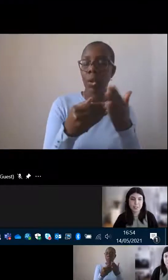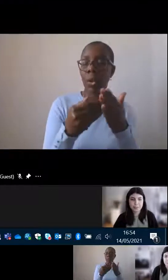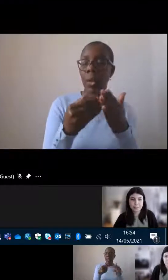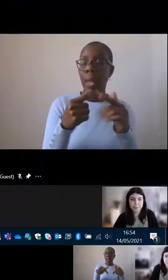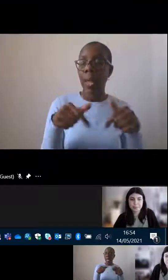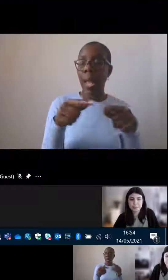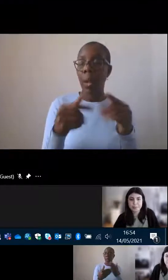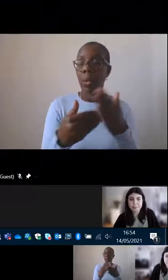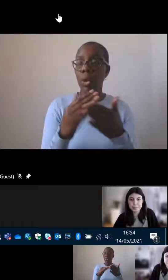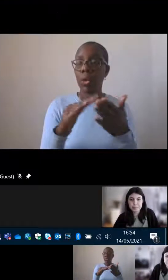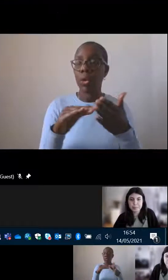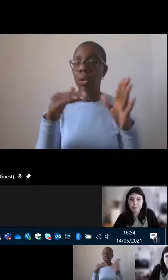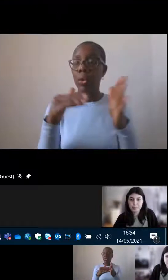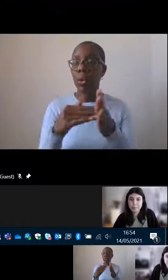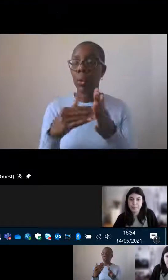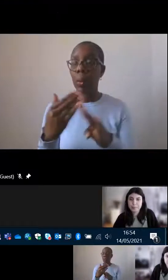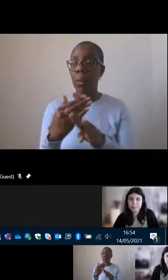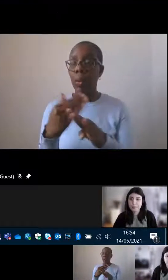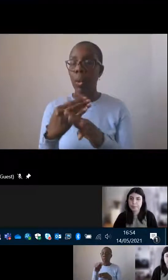www.ournewhamwork.co.uk.